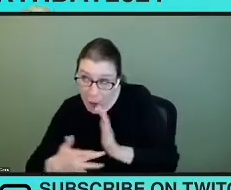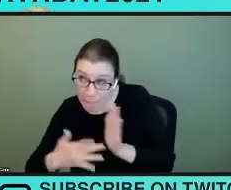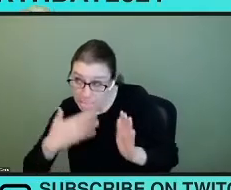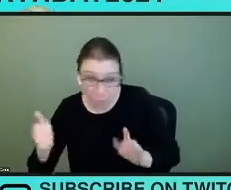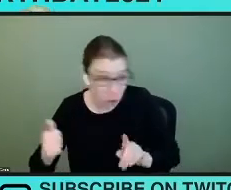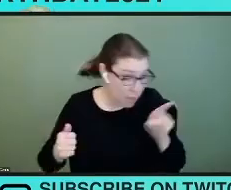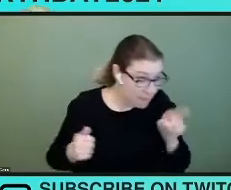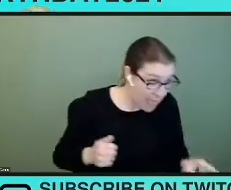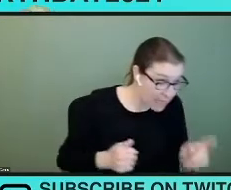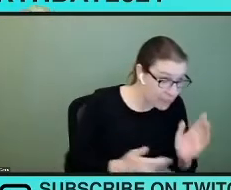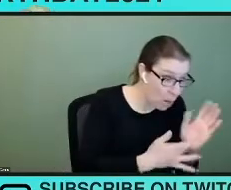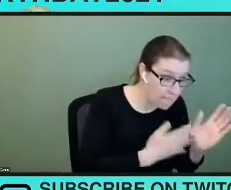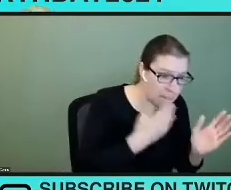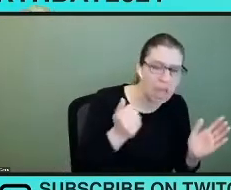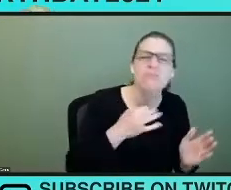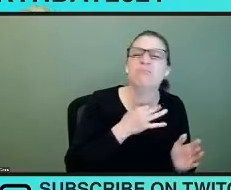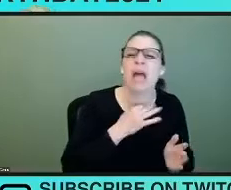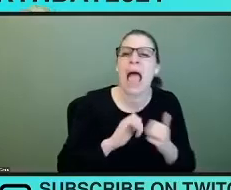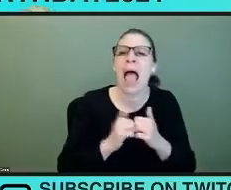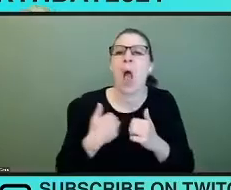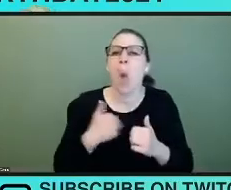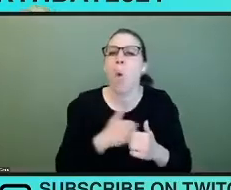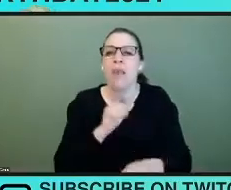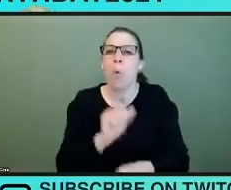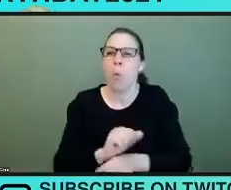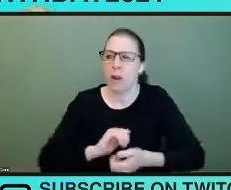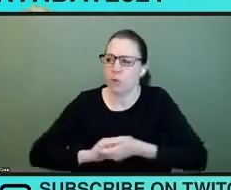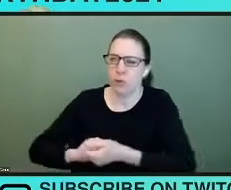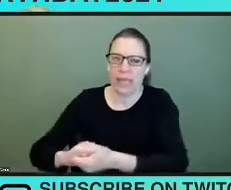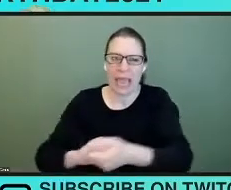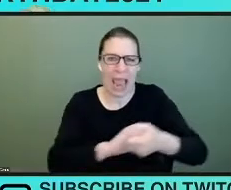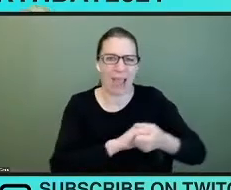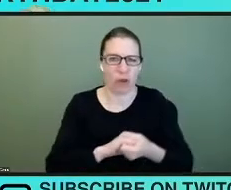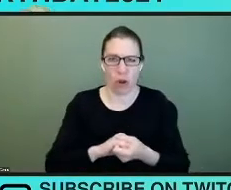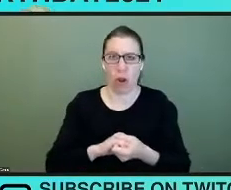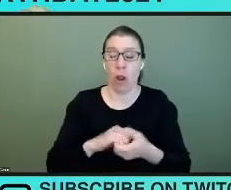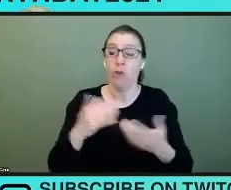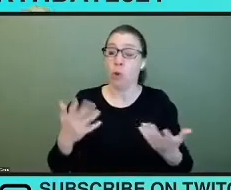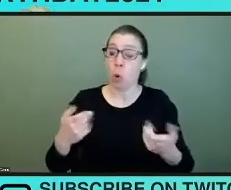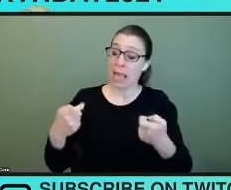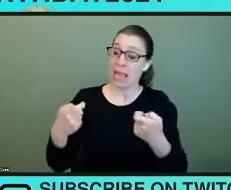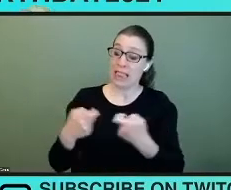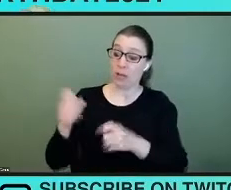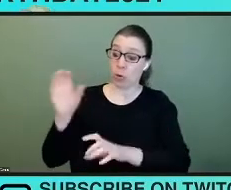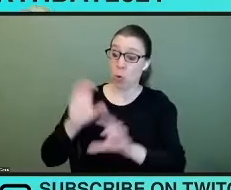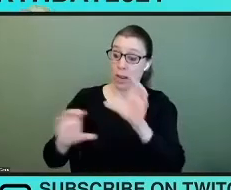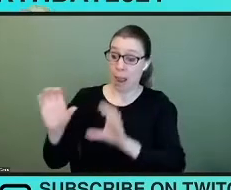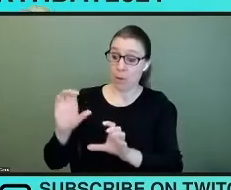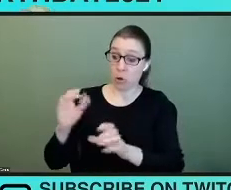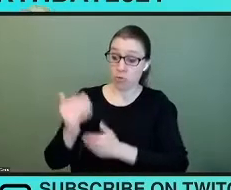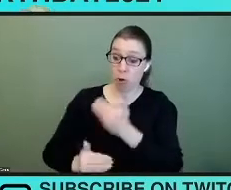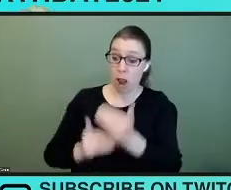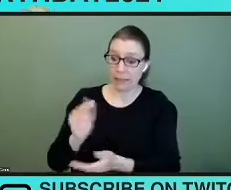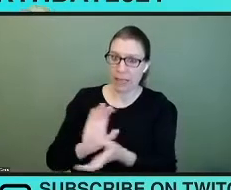any thoughts about how we can bring electrochemical processes and negative emission technologies, carbon capture